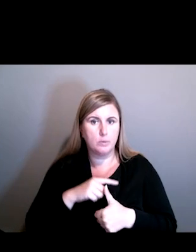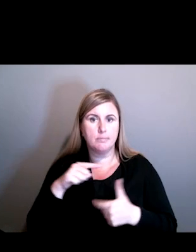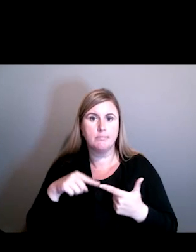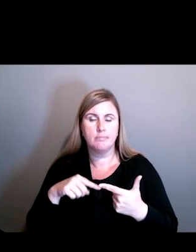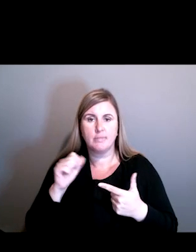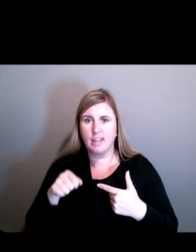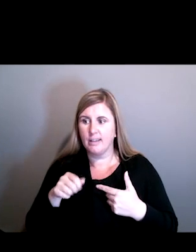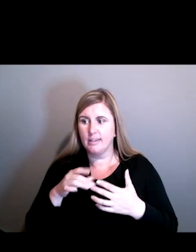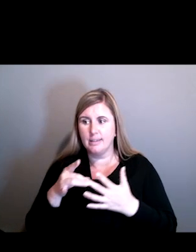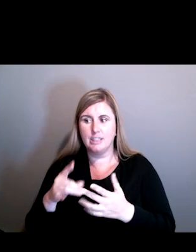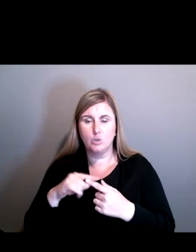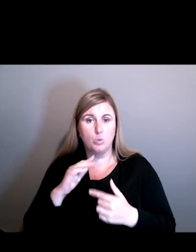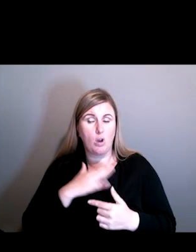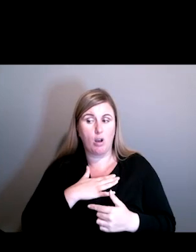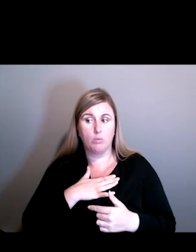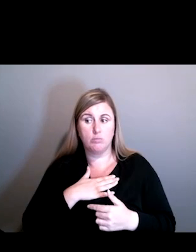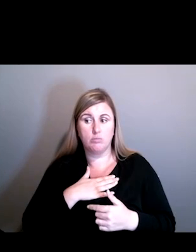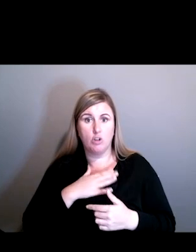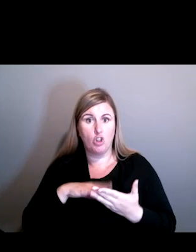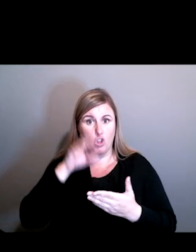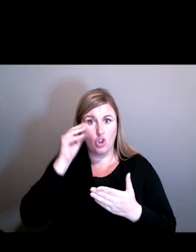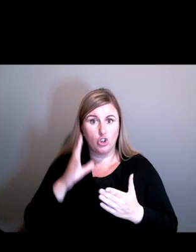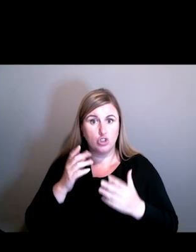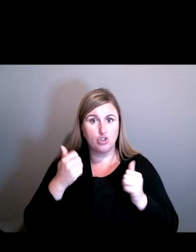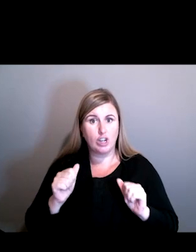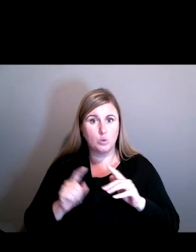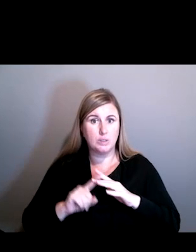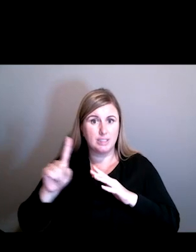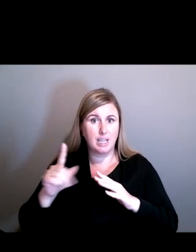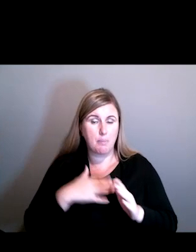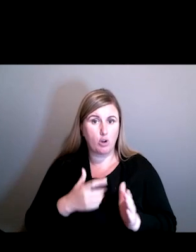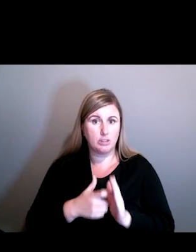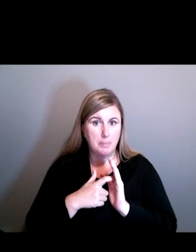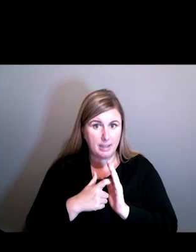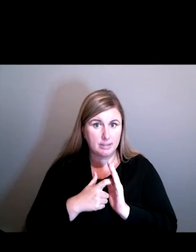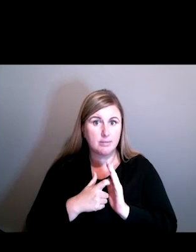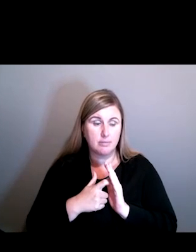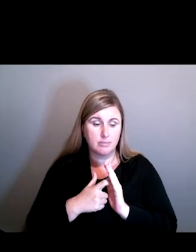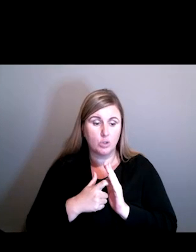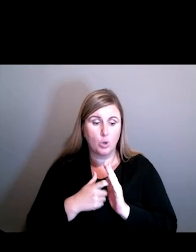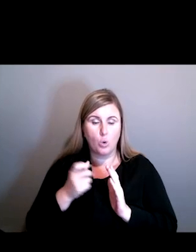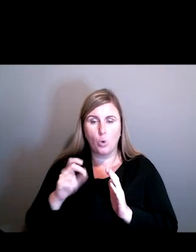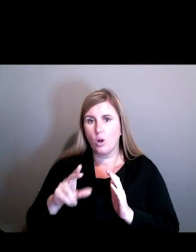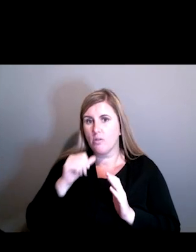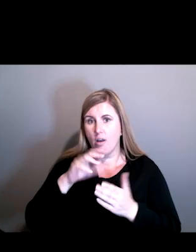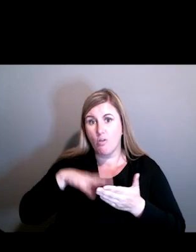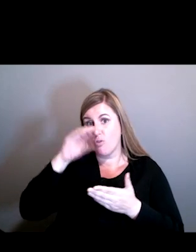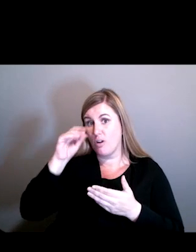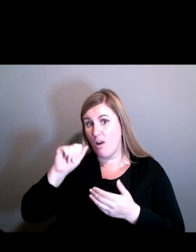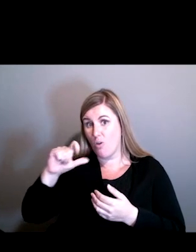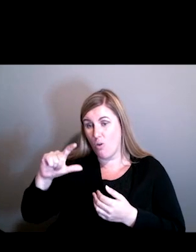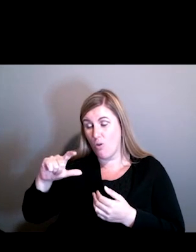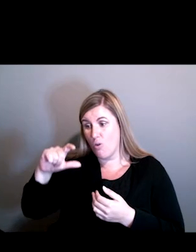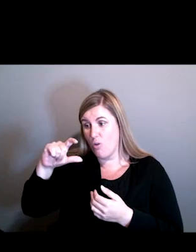teacher burnout, and it can lead to our learners trying to escape our demands or